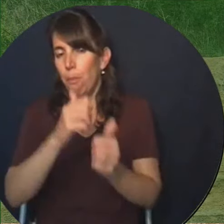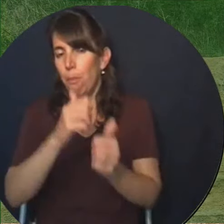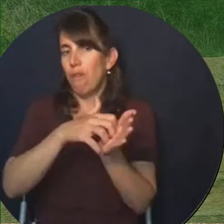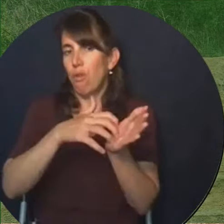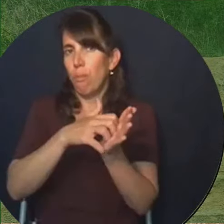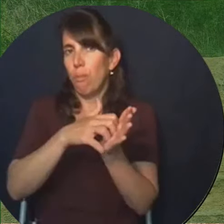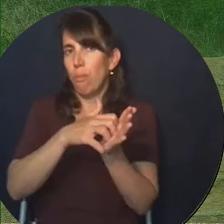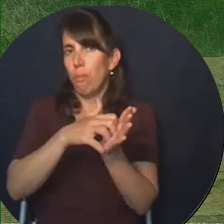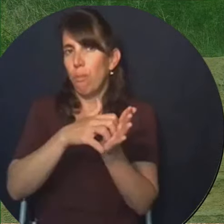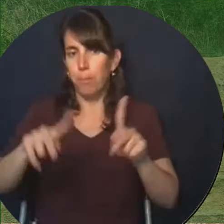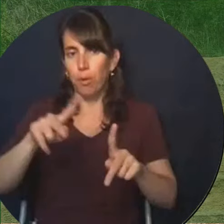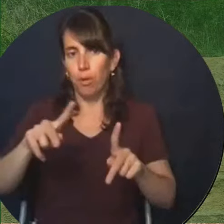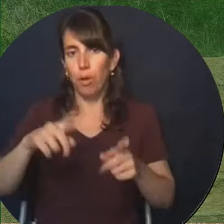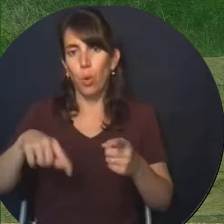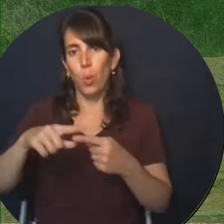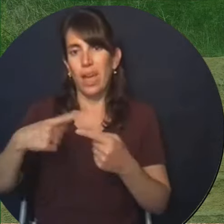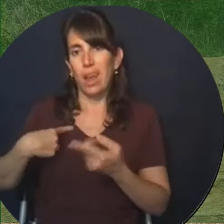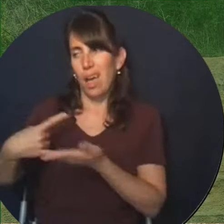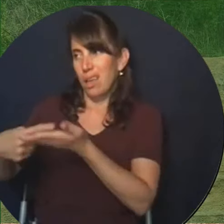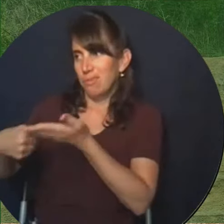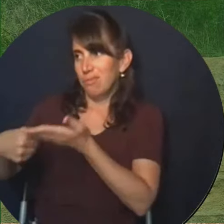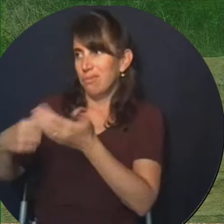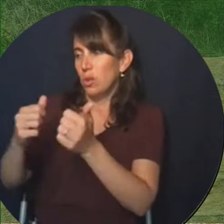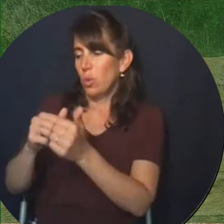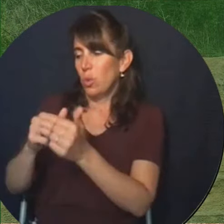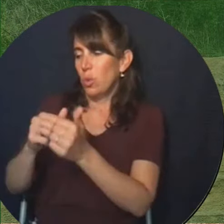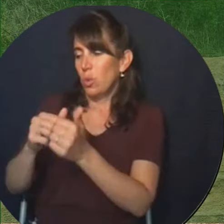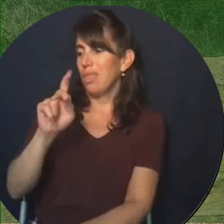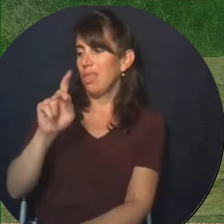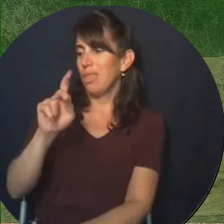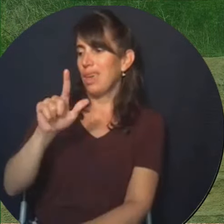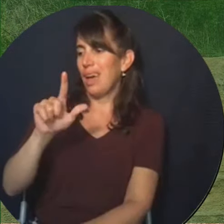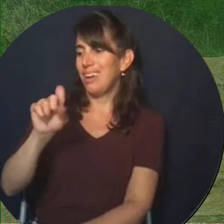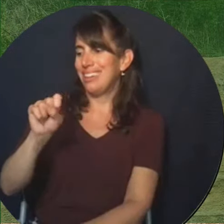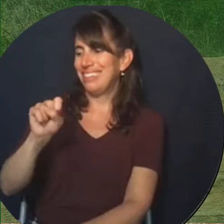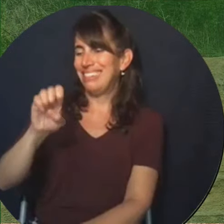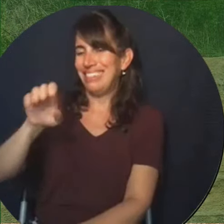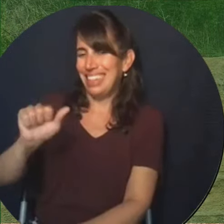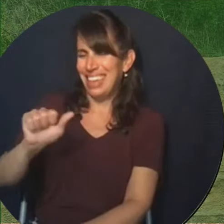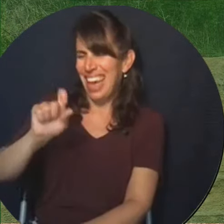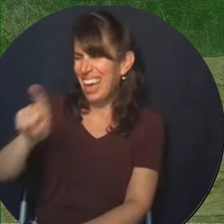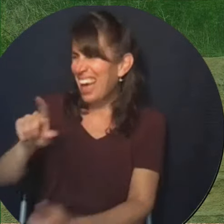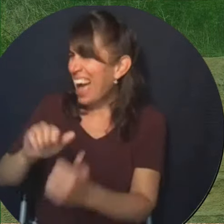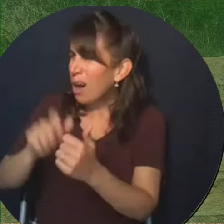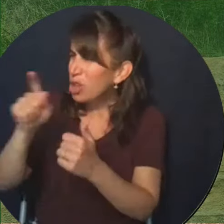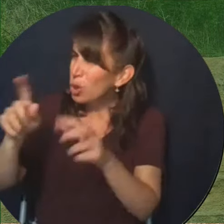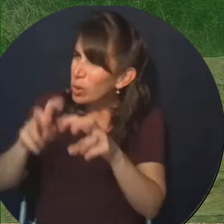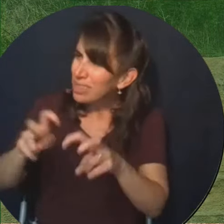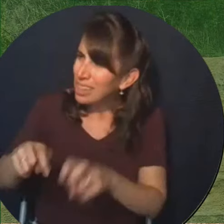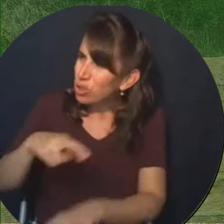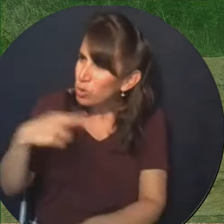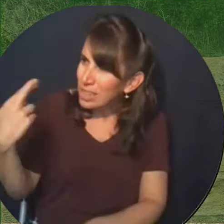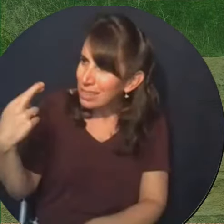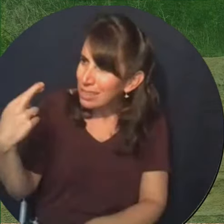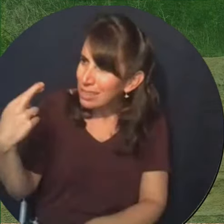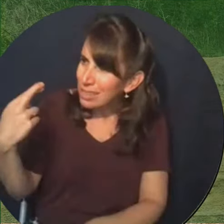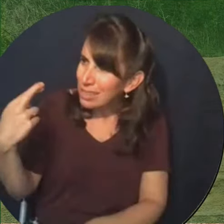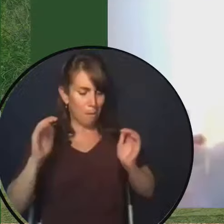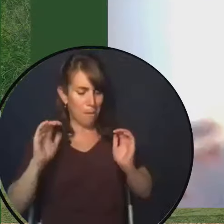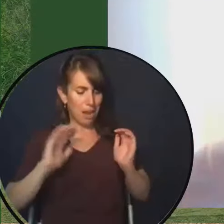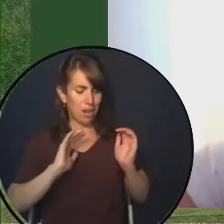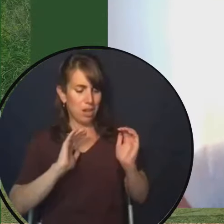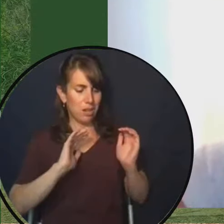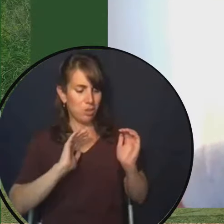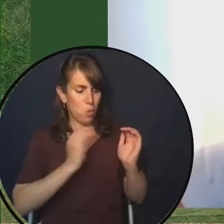When I've talked to Kelsey about sort of how they have assessed that, and I've compared it to the work of a lot of our bail funds, it becomes